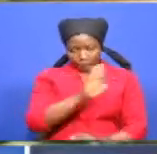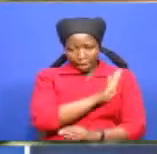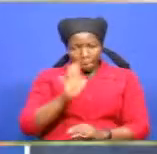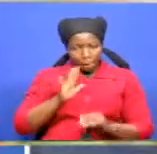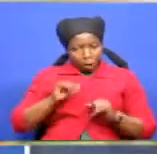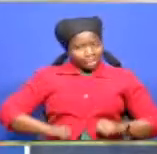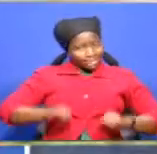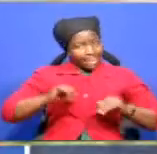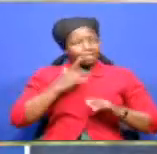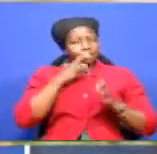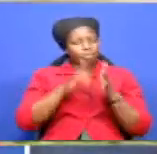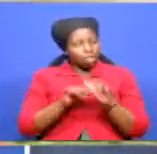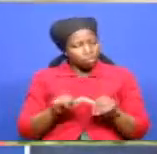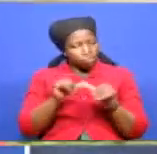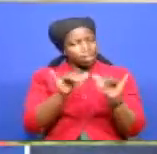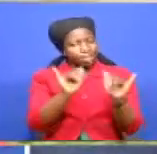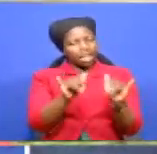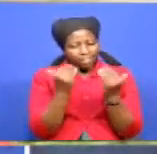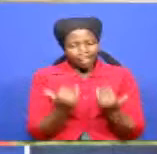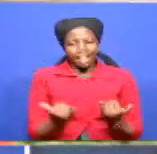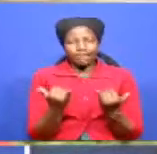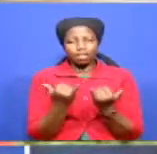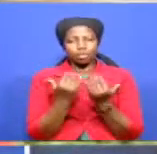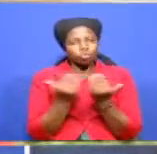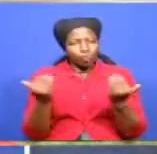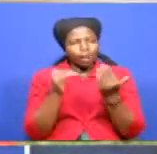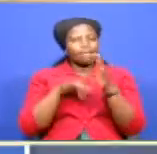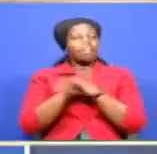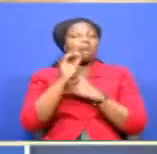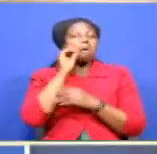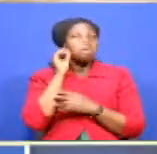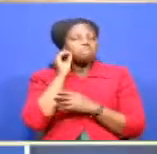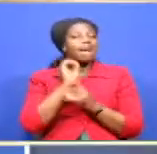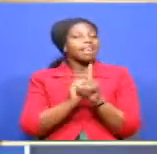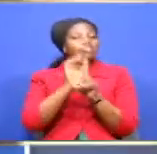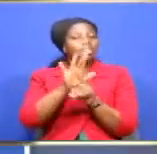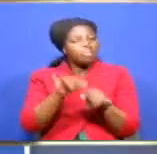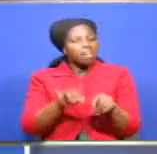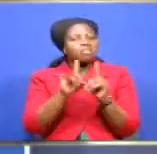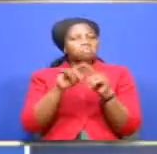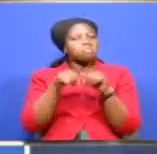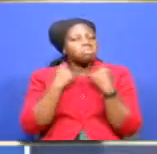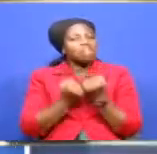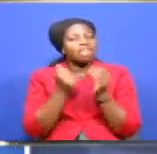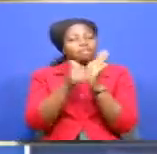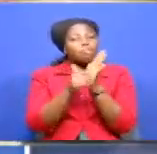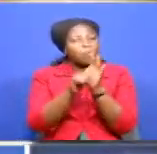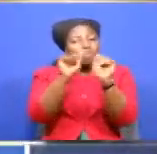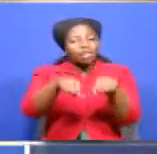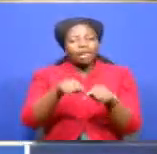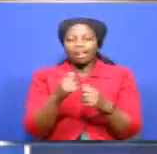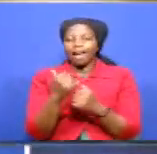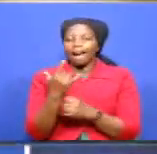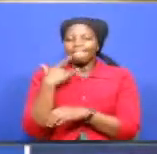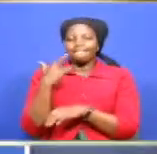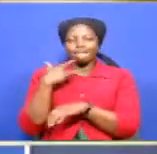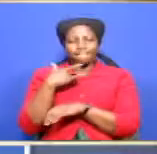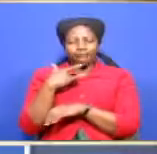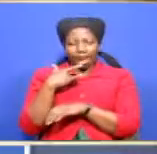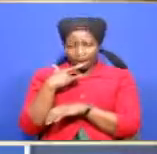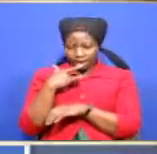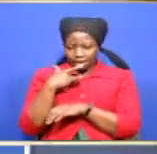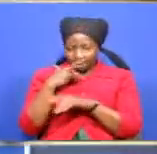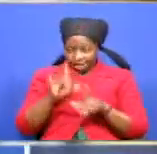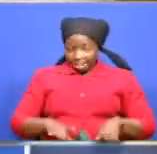the continued stay of young children at home has exposed them to societal ills that could have far-reaching implications on their